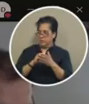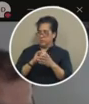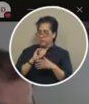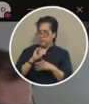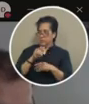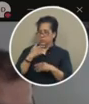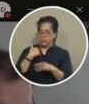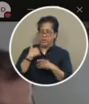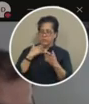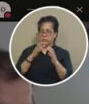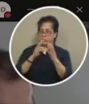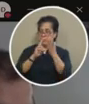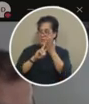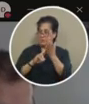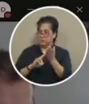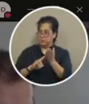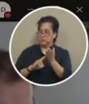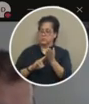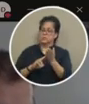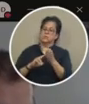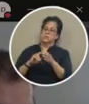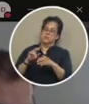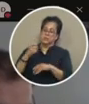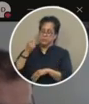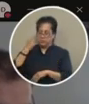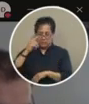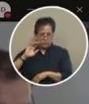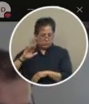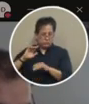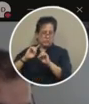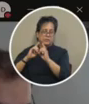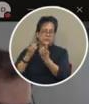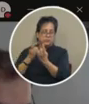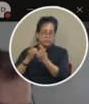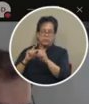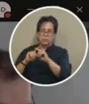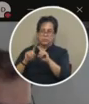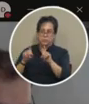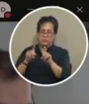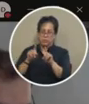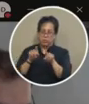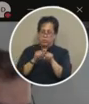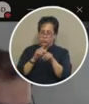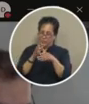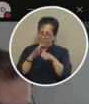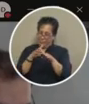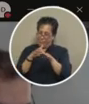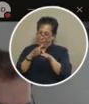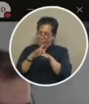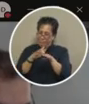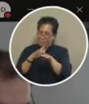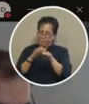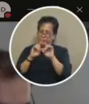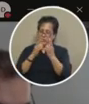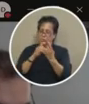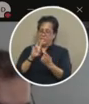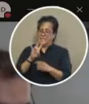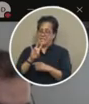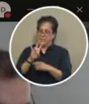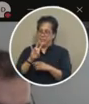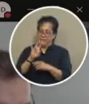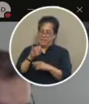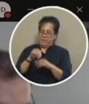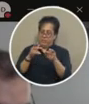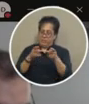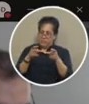you had your petitions, and I understand it's your district, but it also borders District 7, and that facility